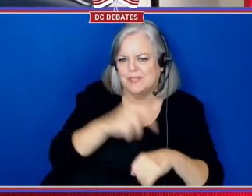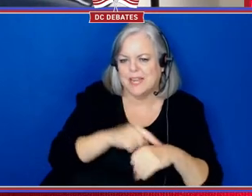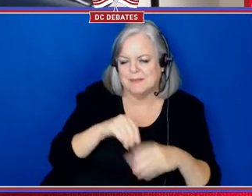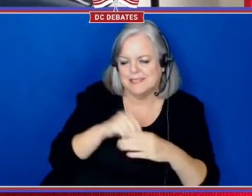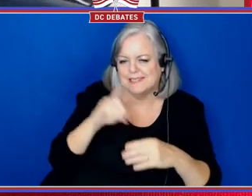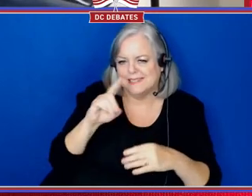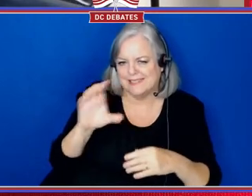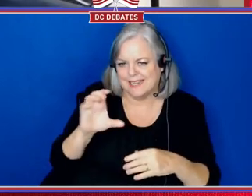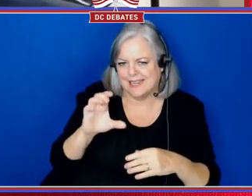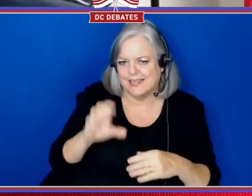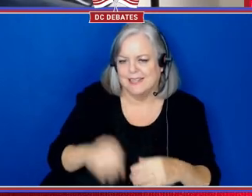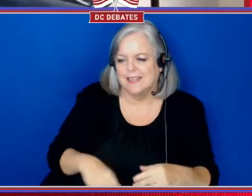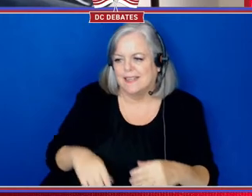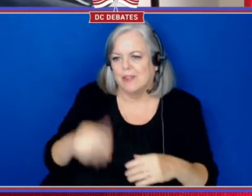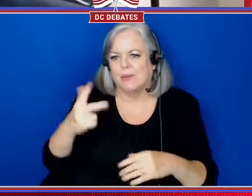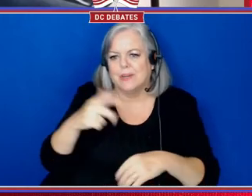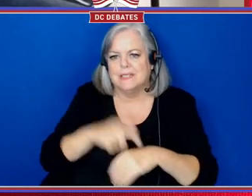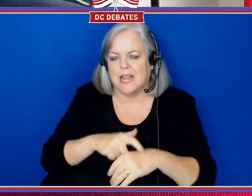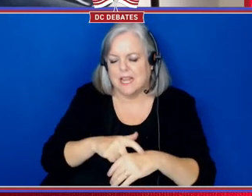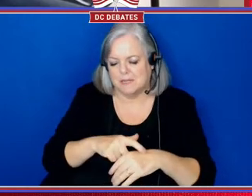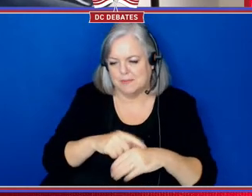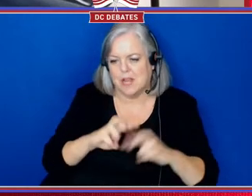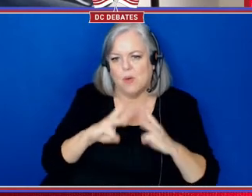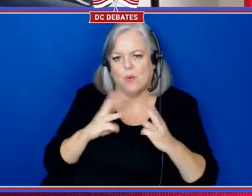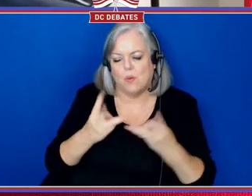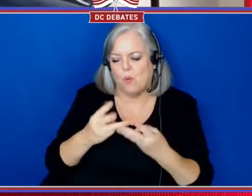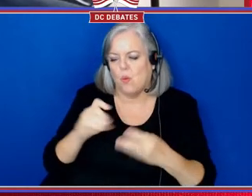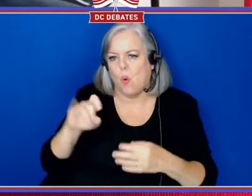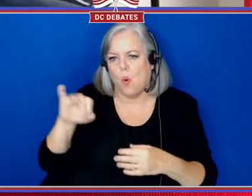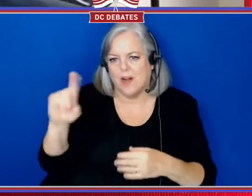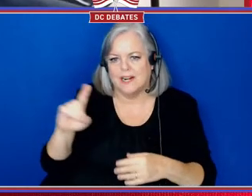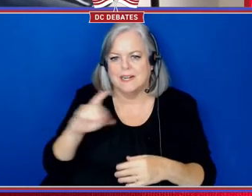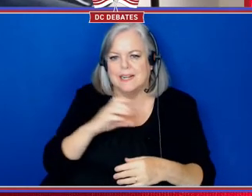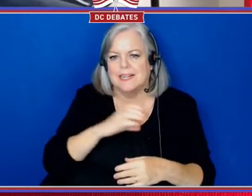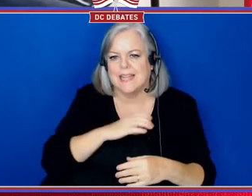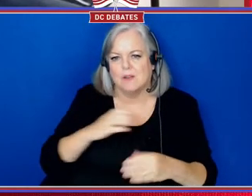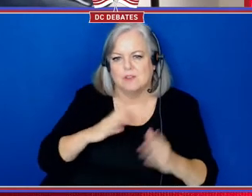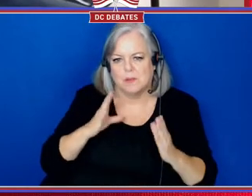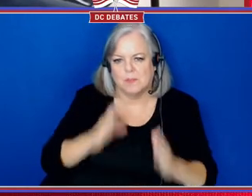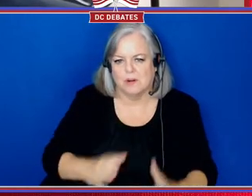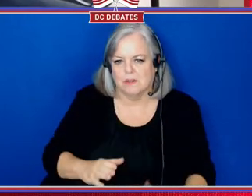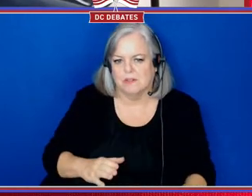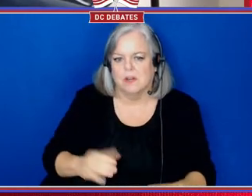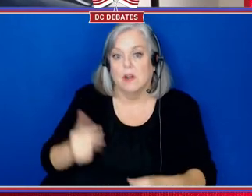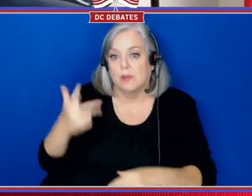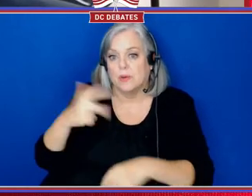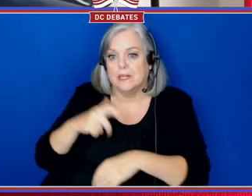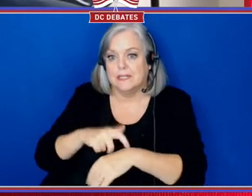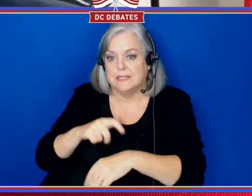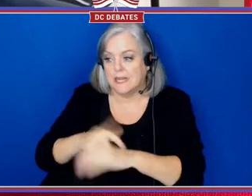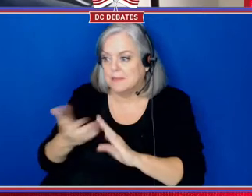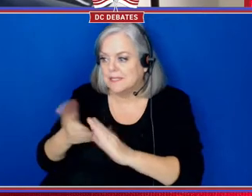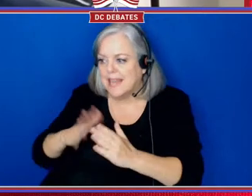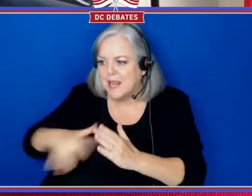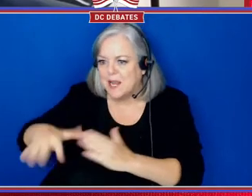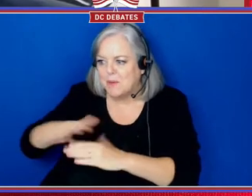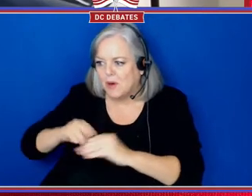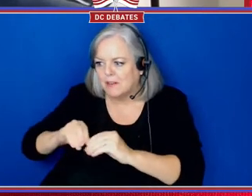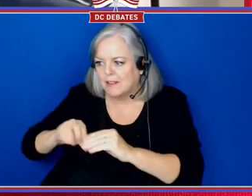member. I wasn't elected two times as an advisory neighborhood commissioner because I go around threatening people.